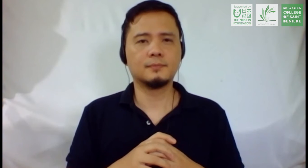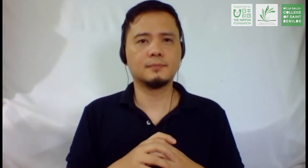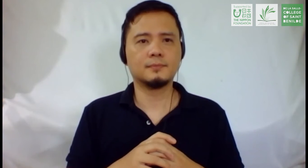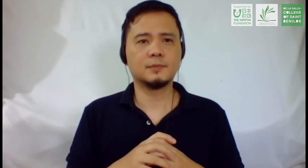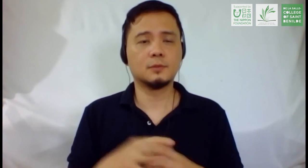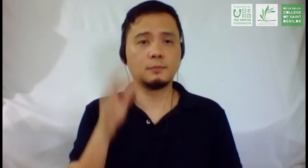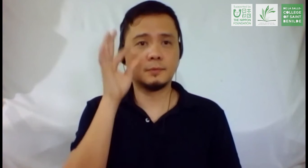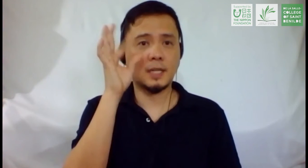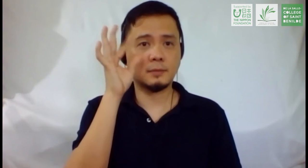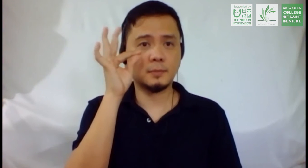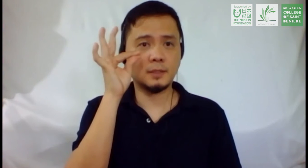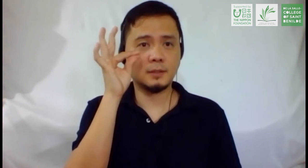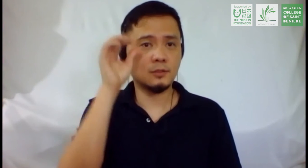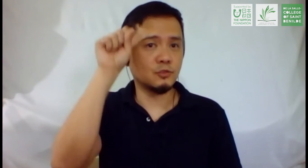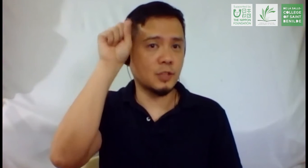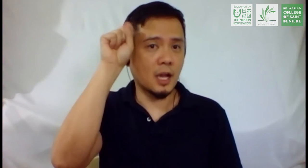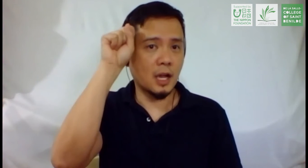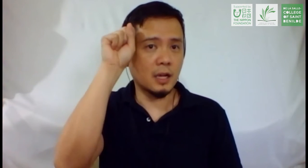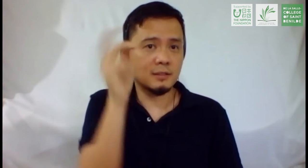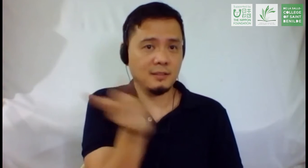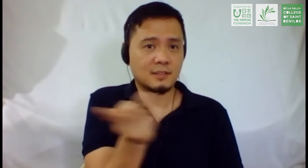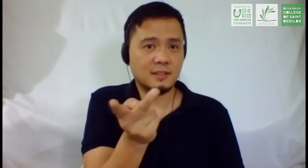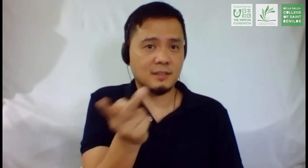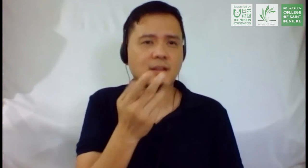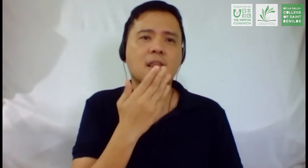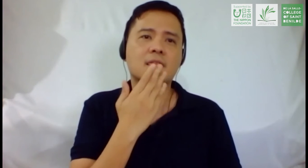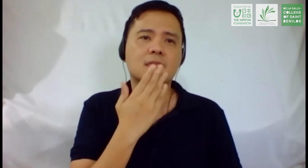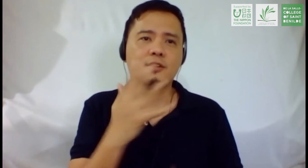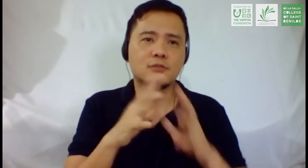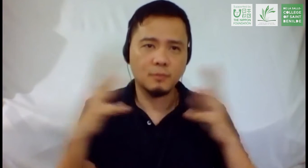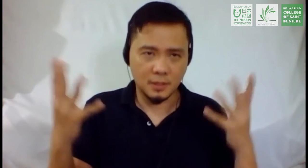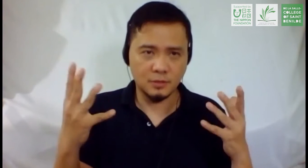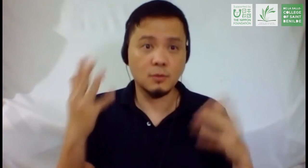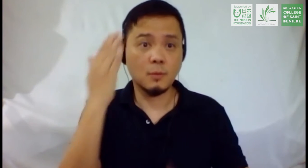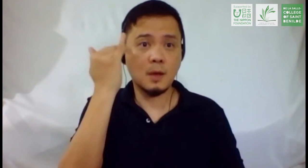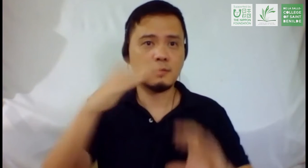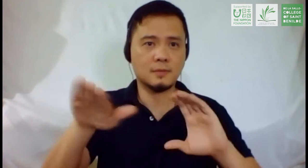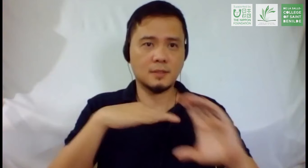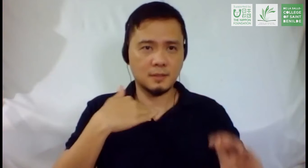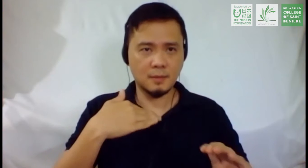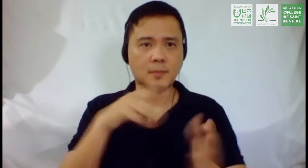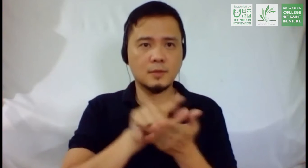Jasmine and I think Shock, thank you very much for sending me lessons 2, 3, and 4.